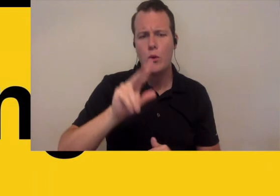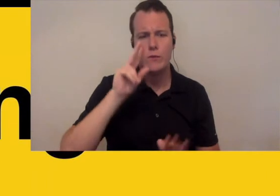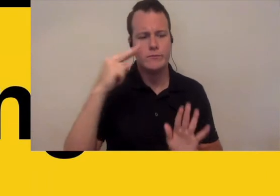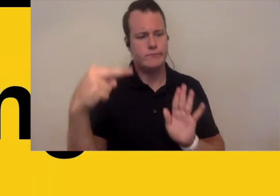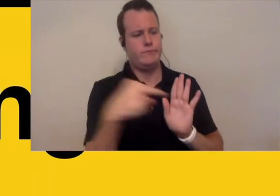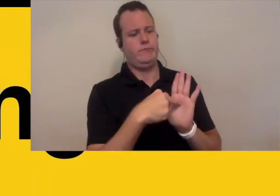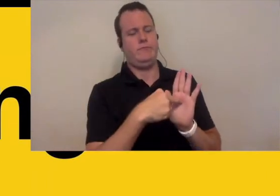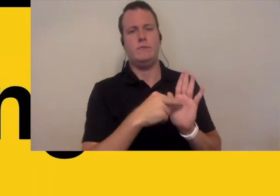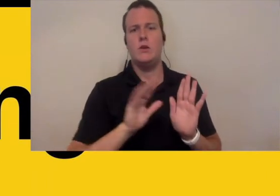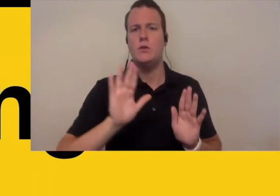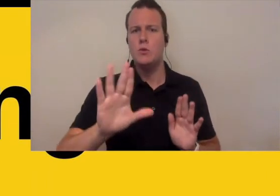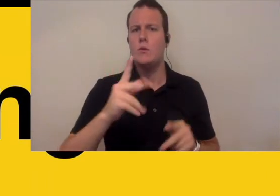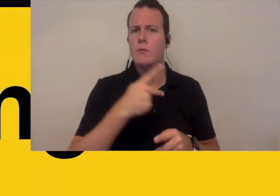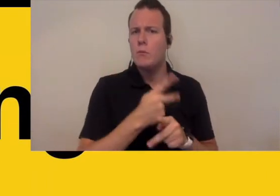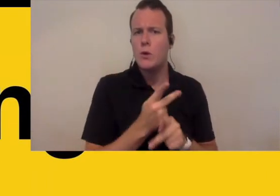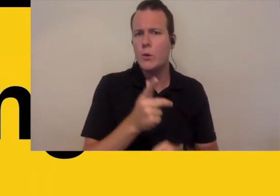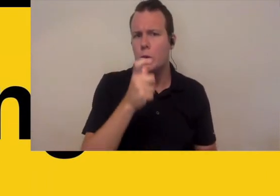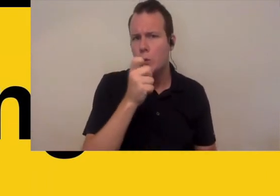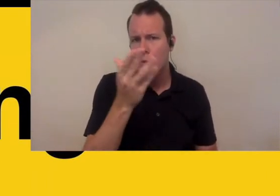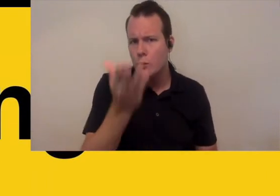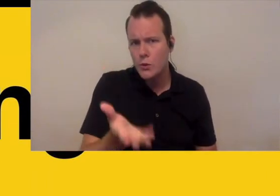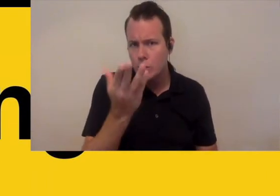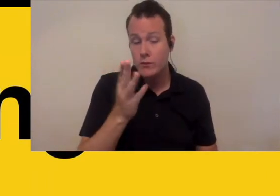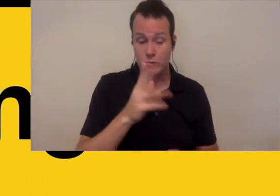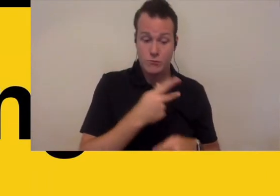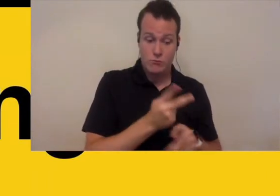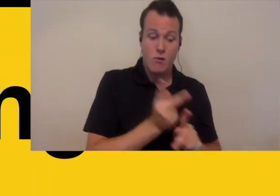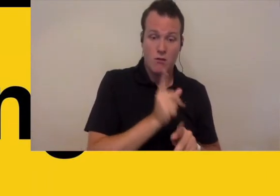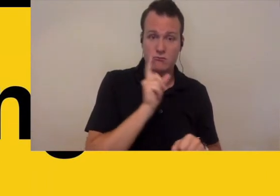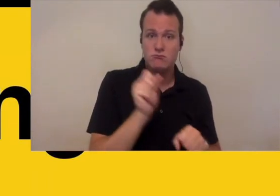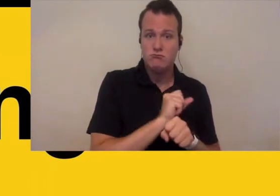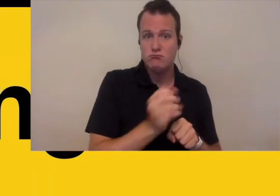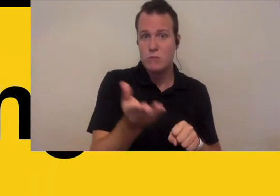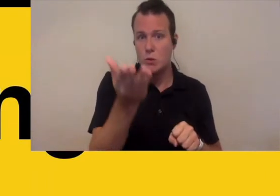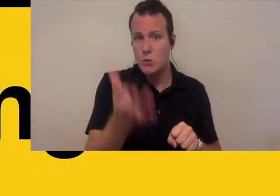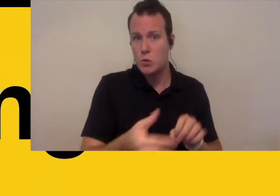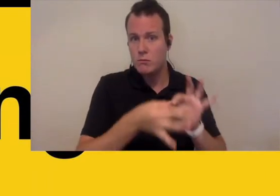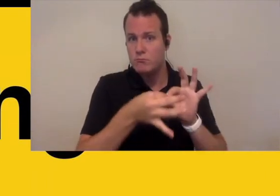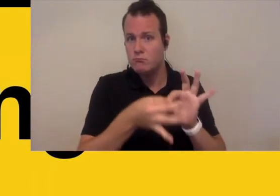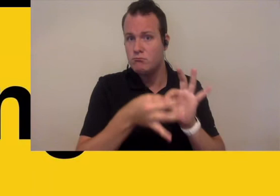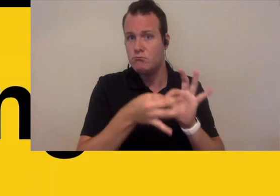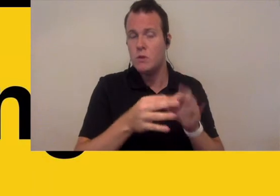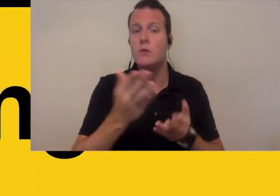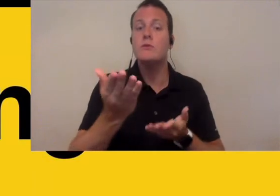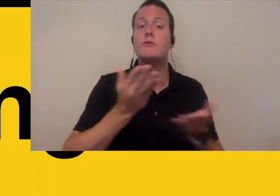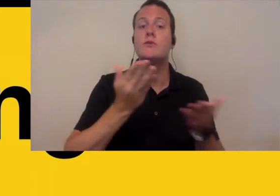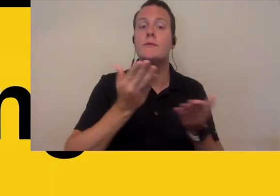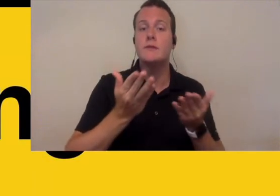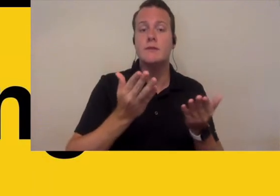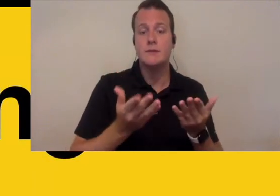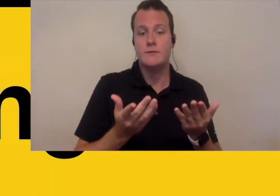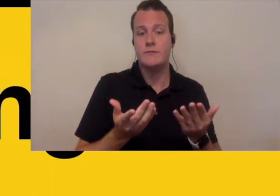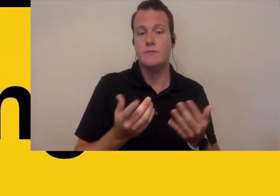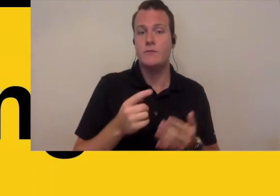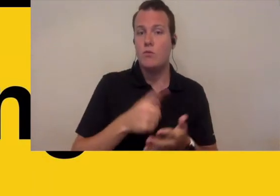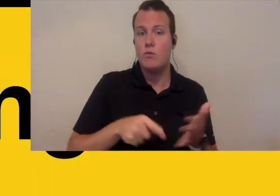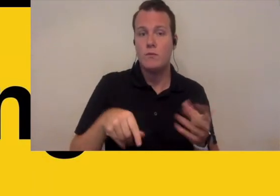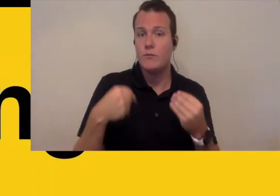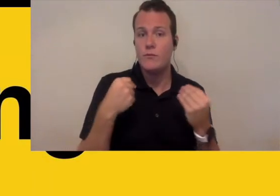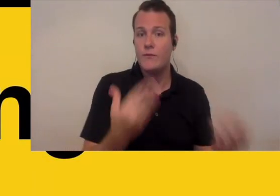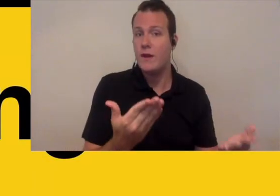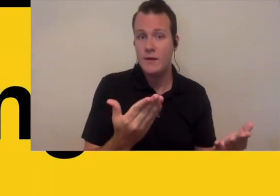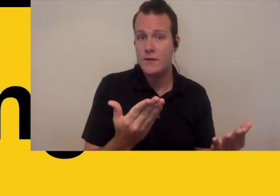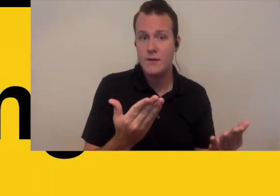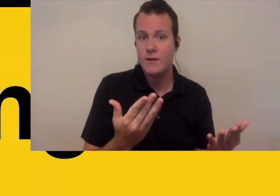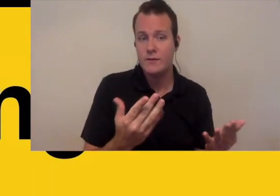you? What is your product? Your product is you. What is your service? The service are the services that you can